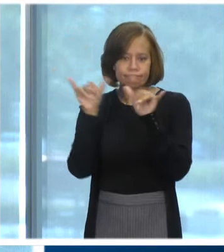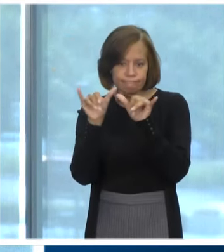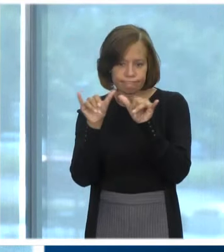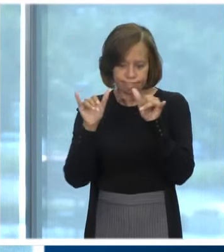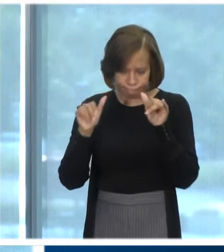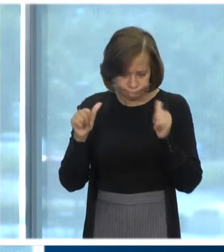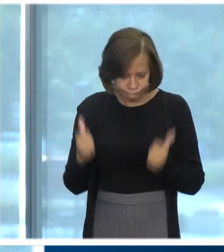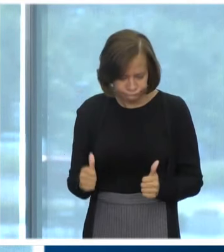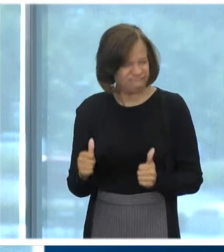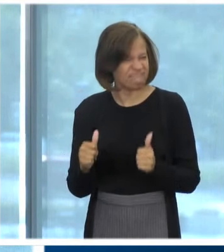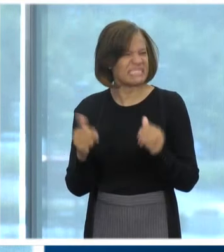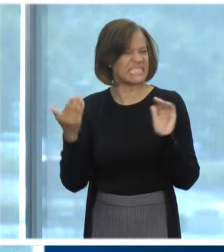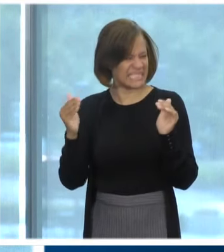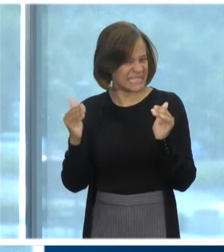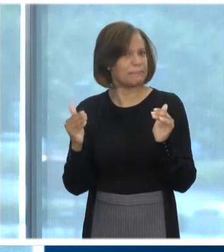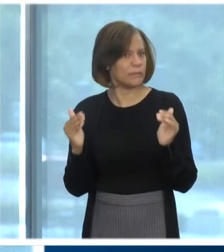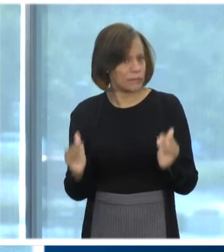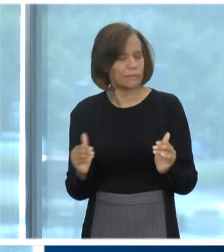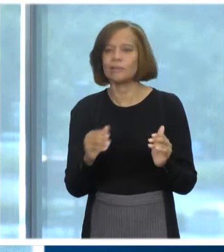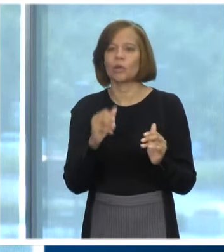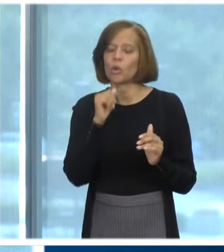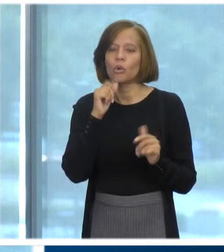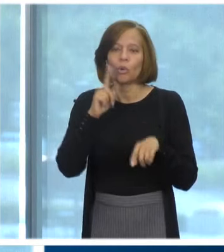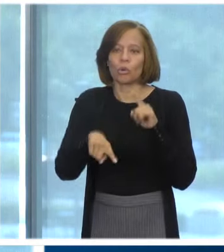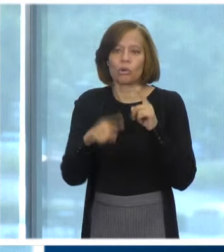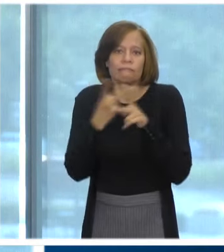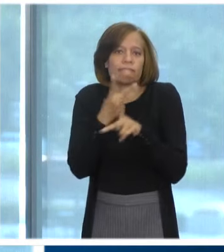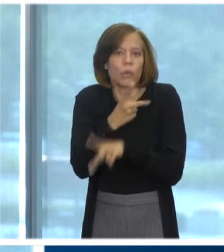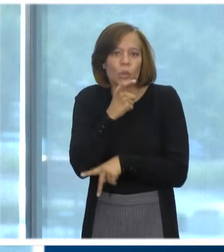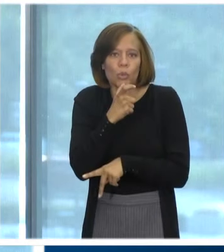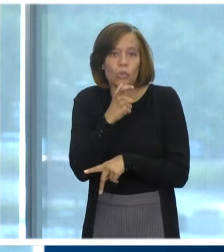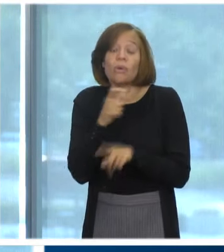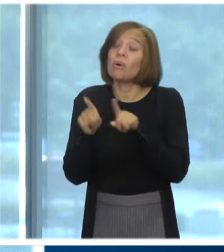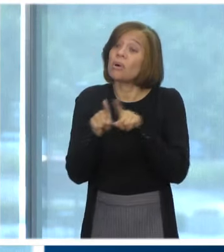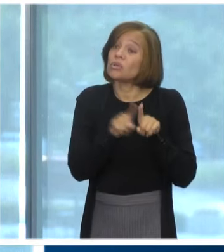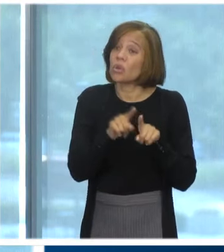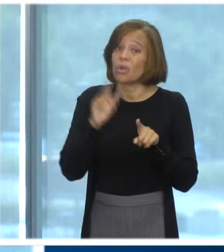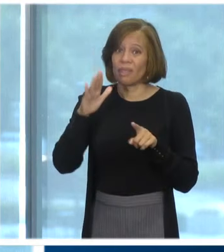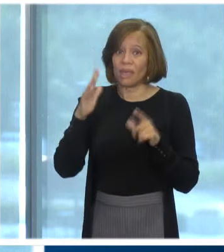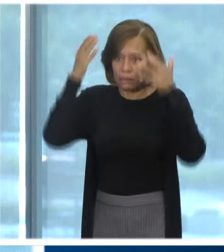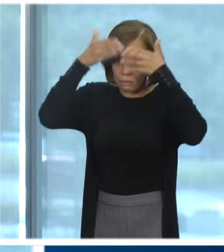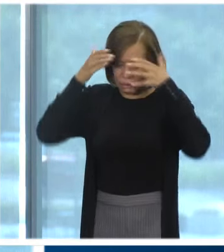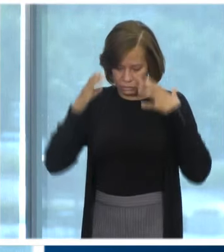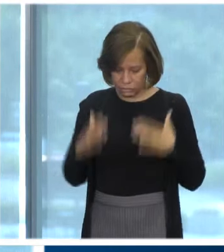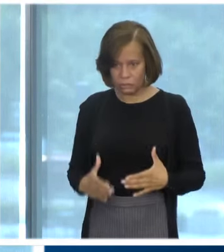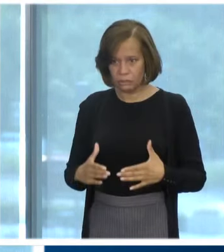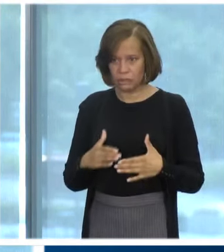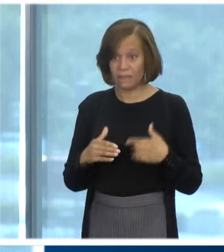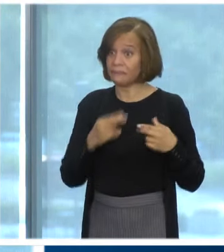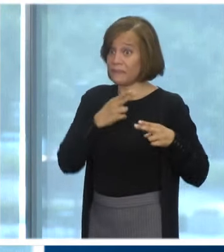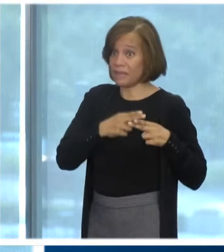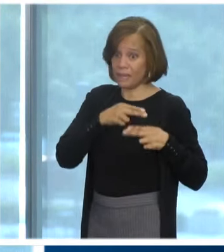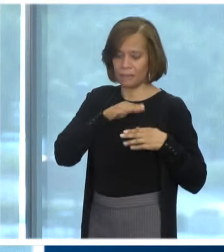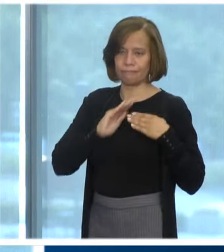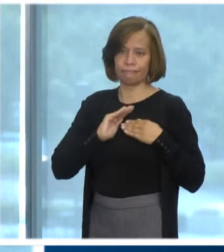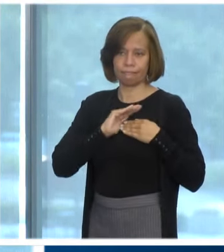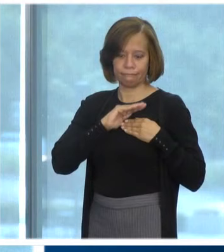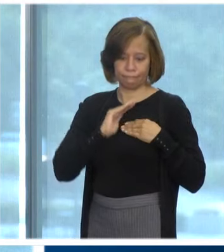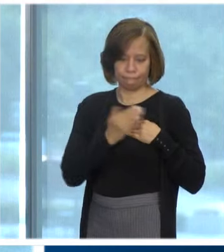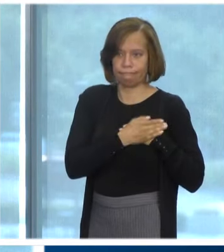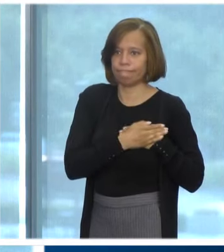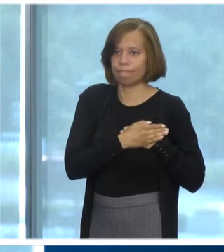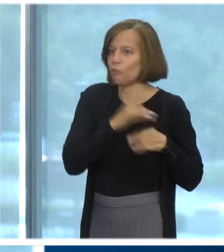two, the riot gear covers the officer badge numbers and names. There was no way for a citizen who is interacting with an officer